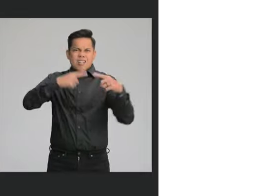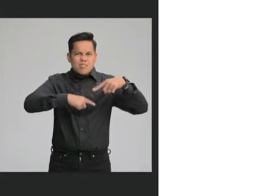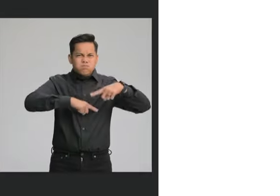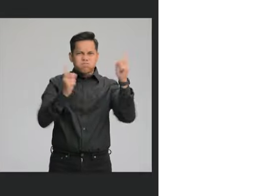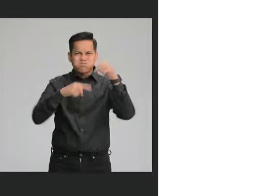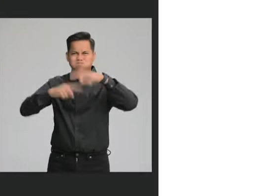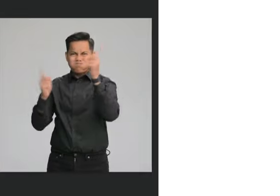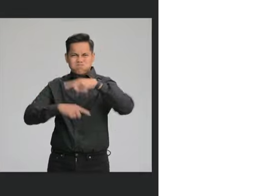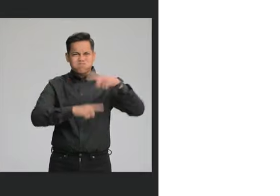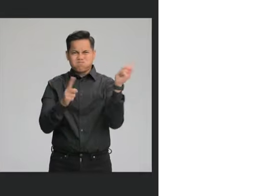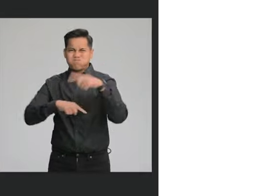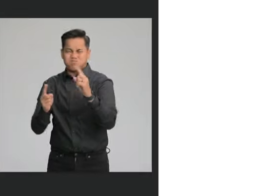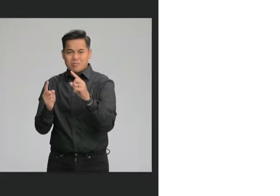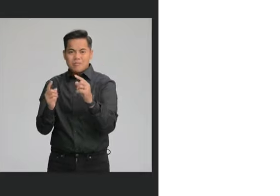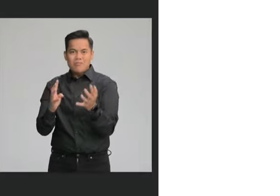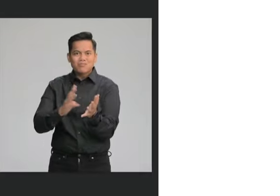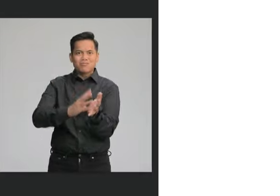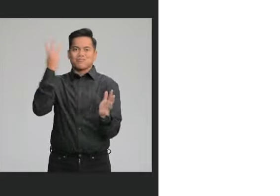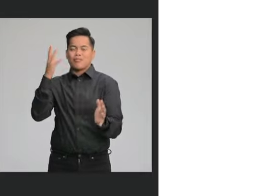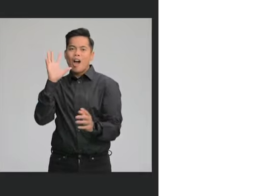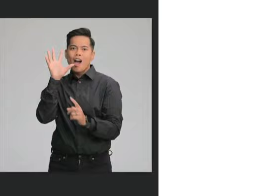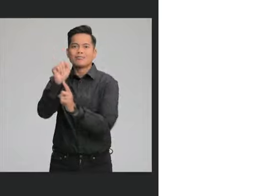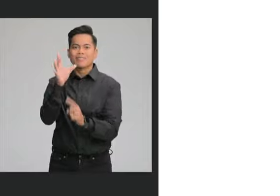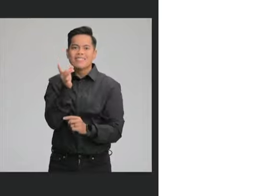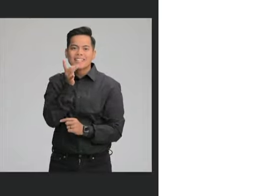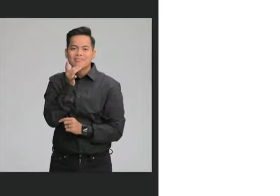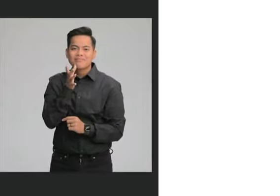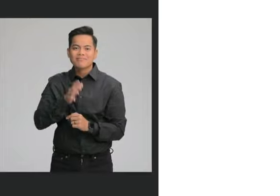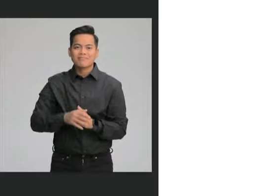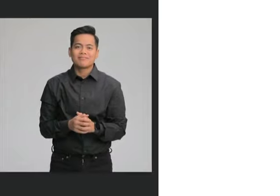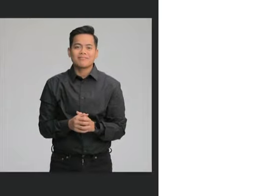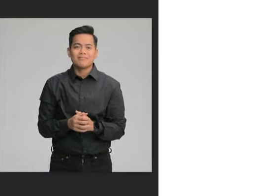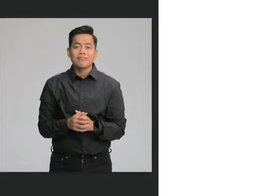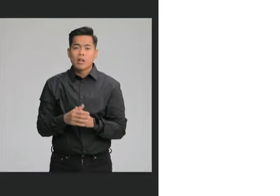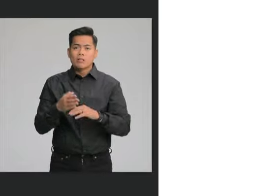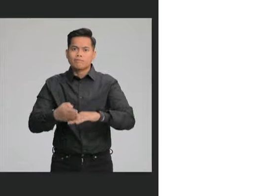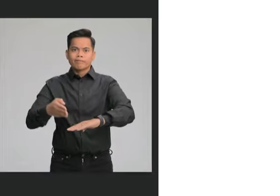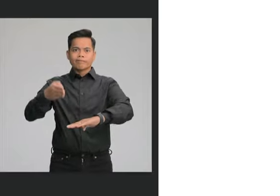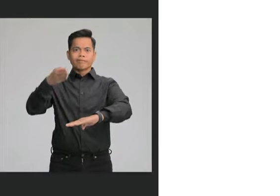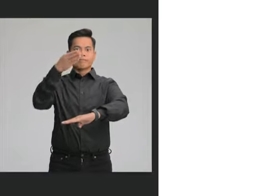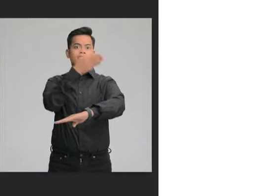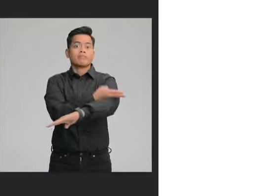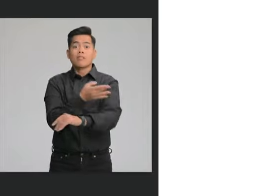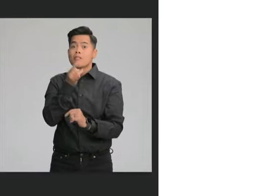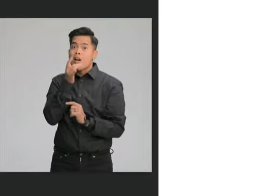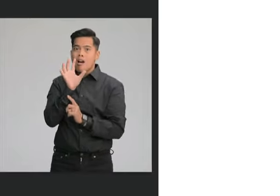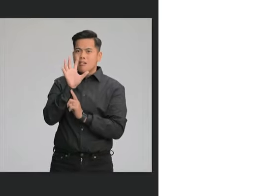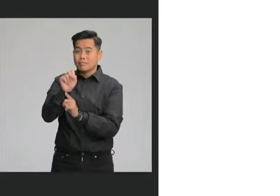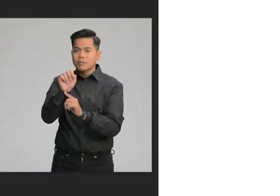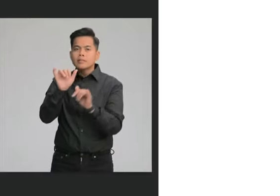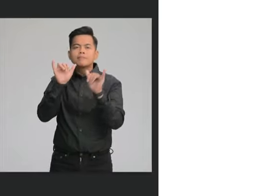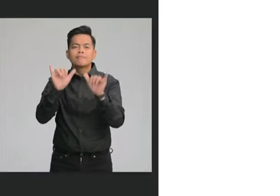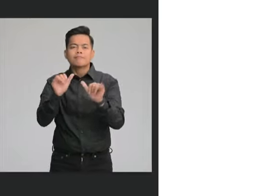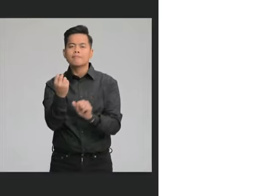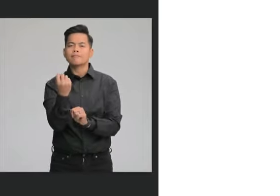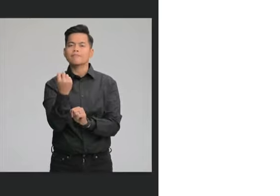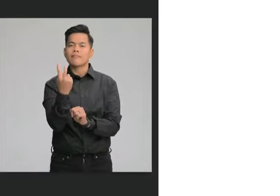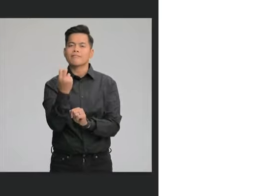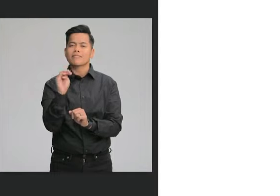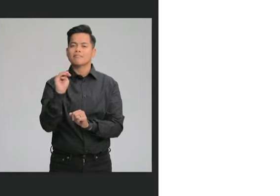large quad pixel with 4 times more light. What? This further improves light capture while maintaining